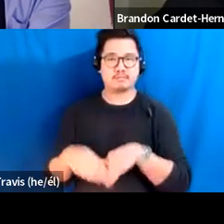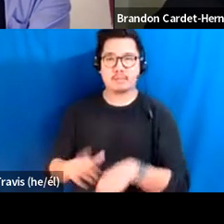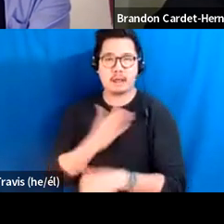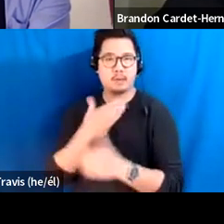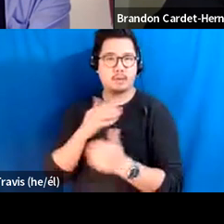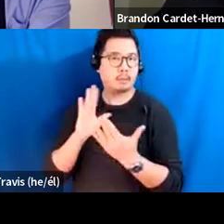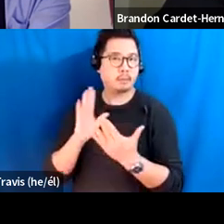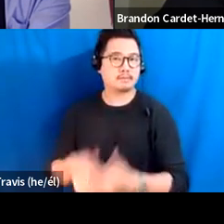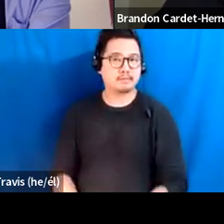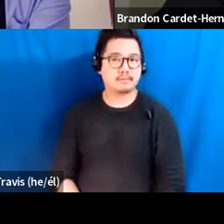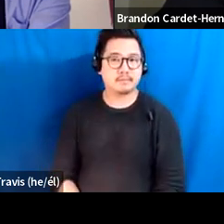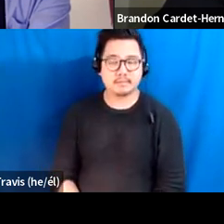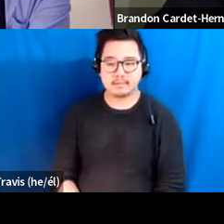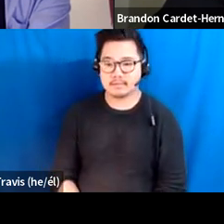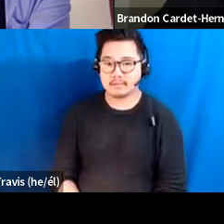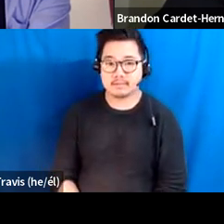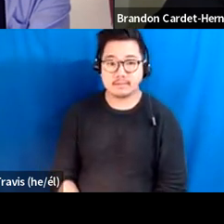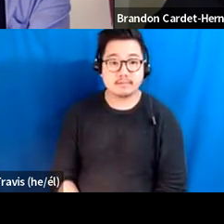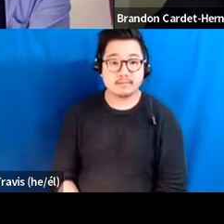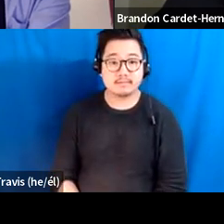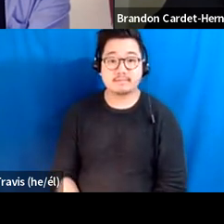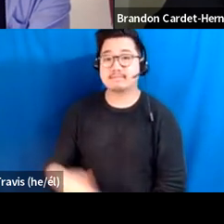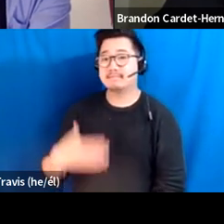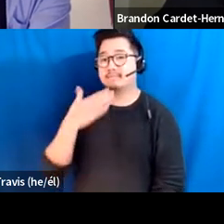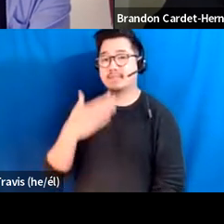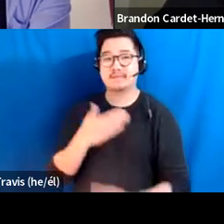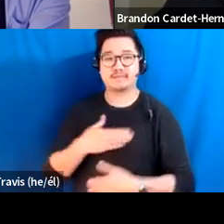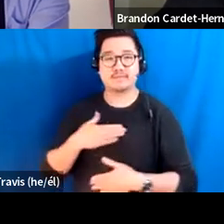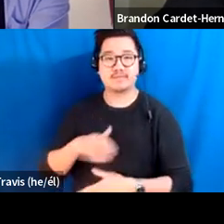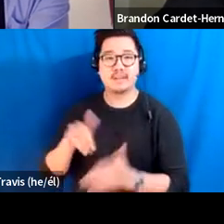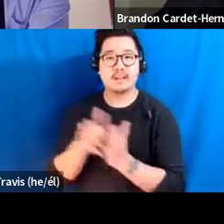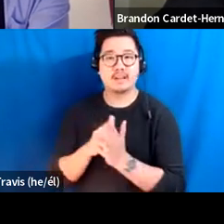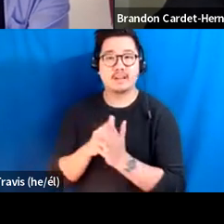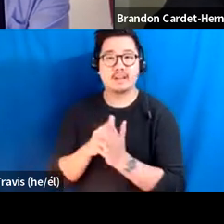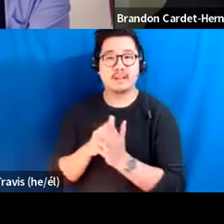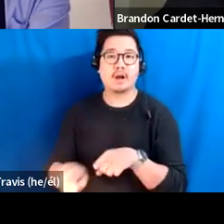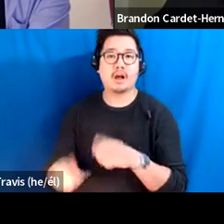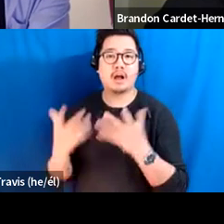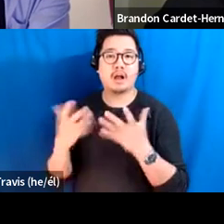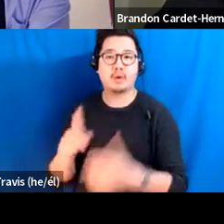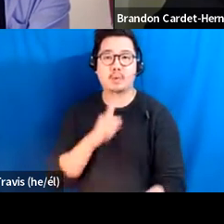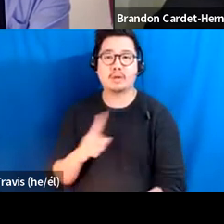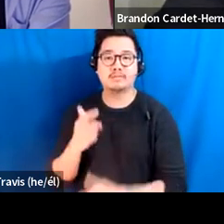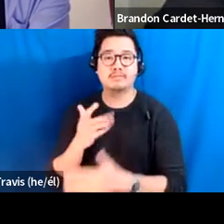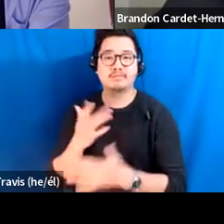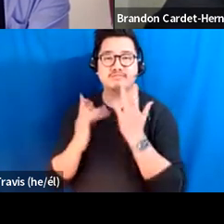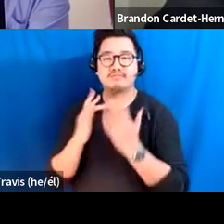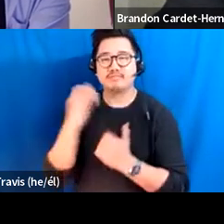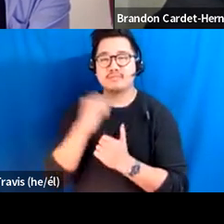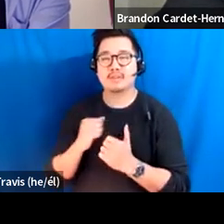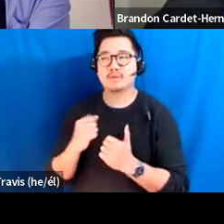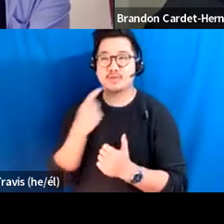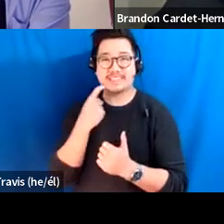taking thank you i appreciate that and i don't want to underestimate since we were talking about the transformation